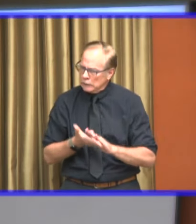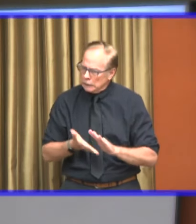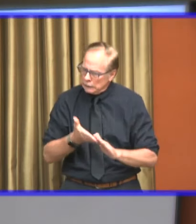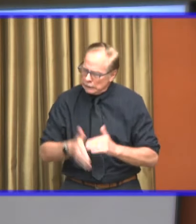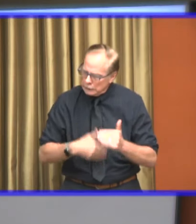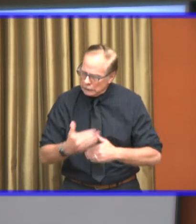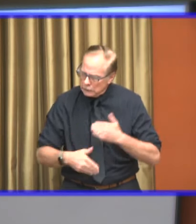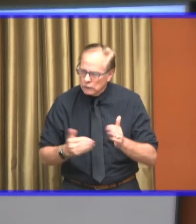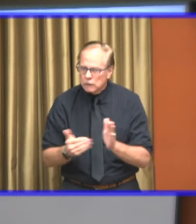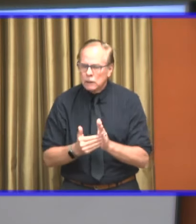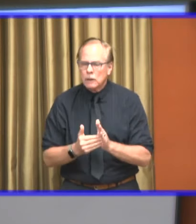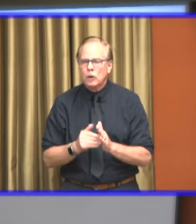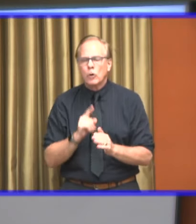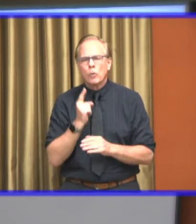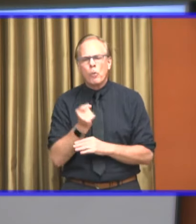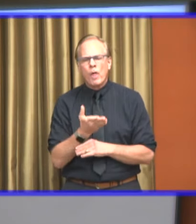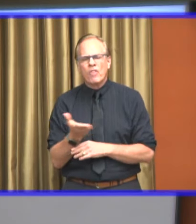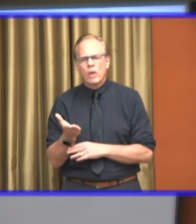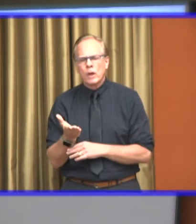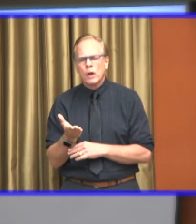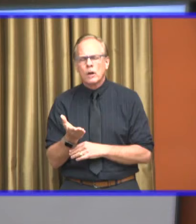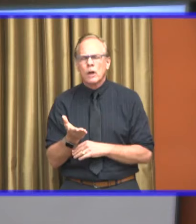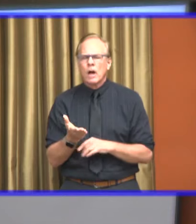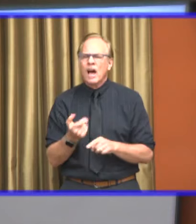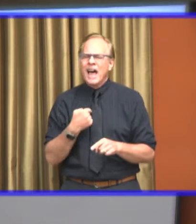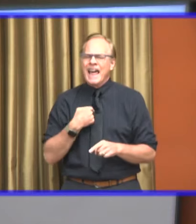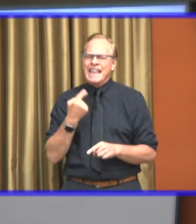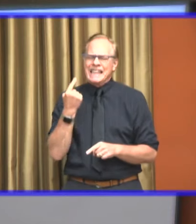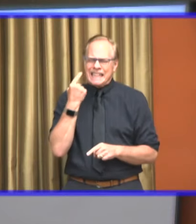lost sight on this a little bit is the other